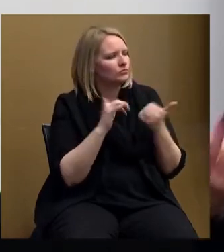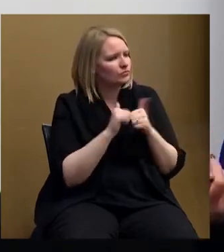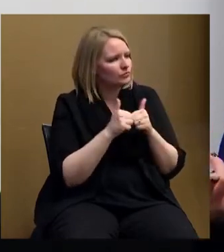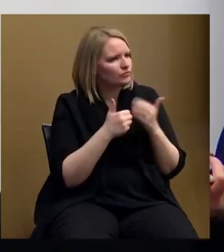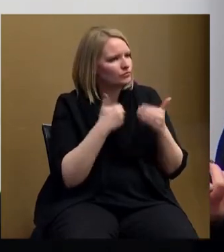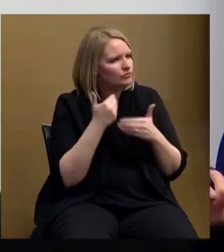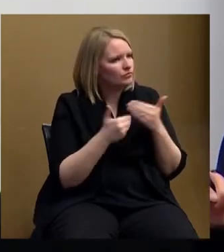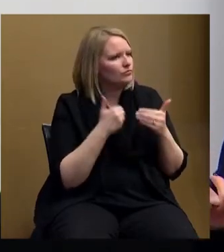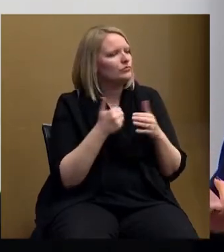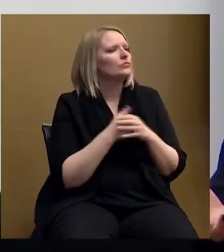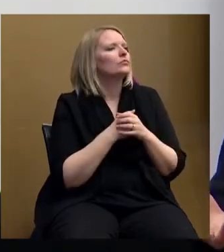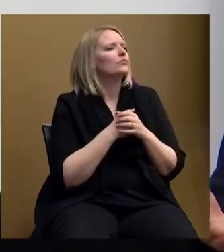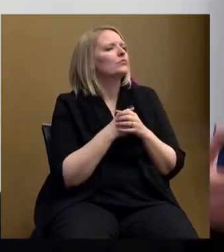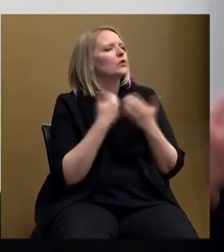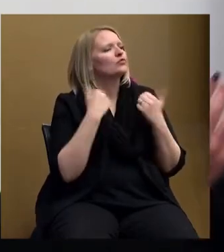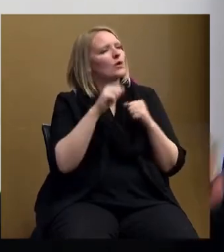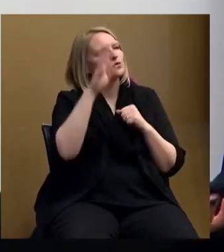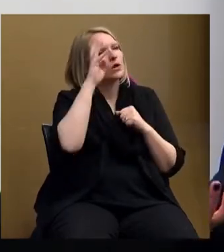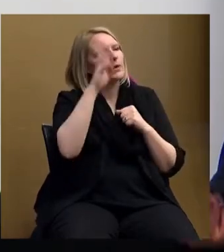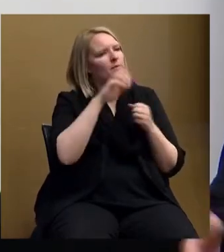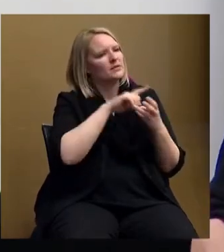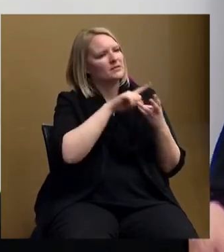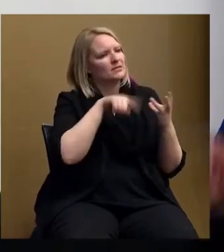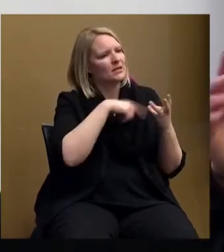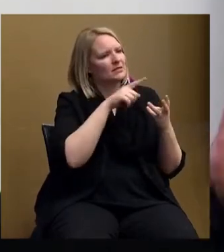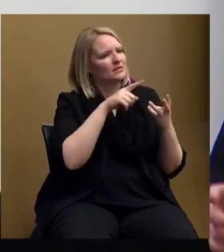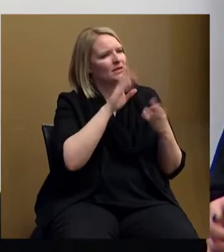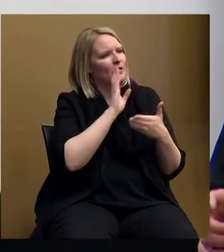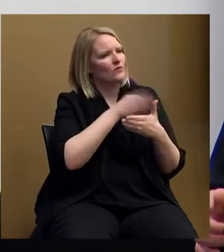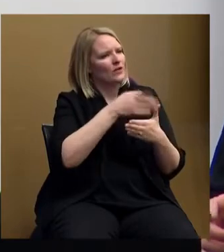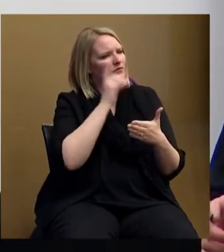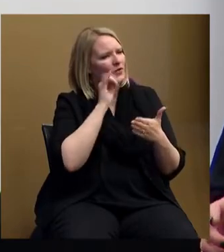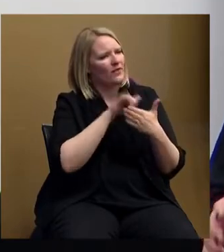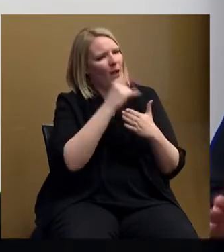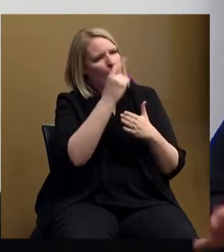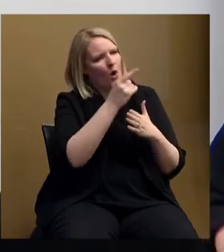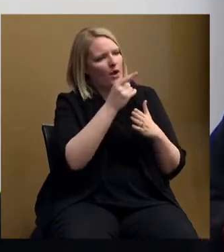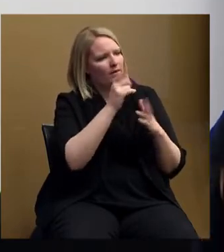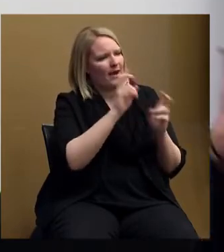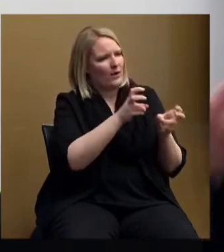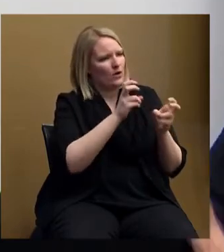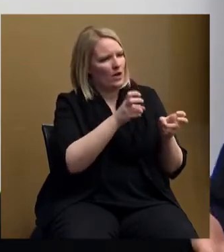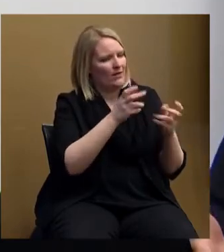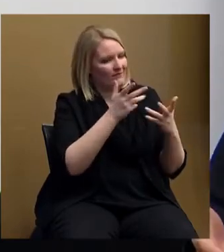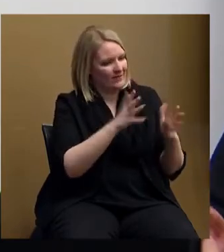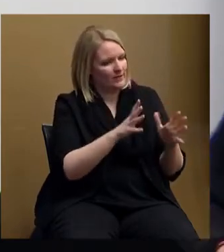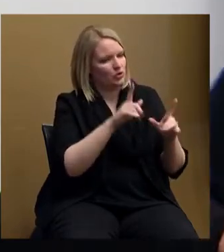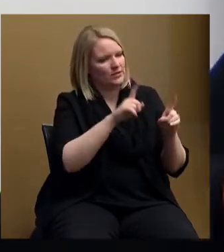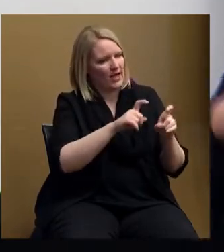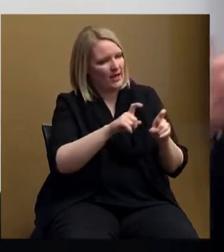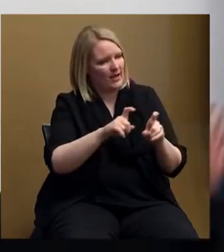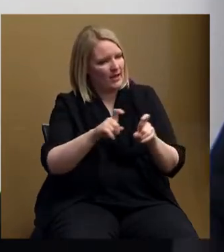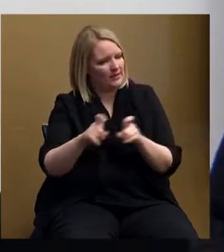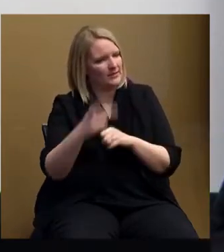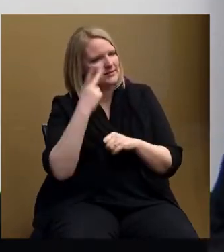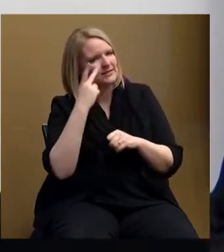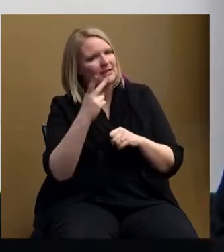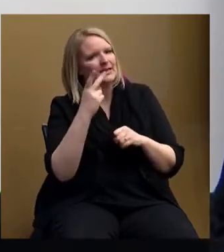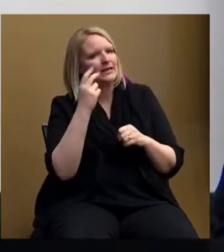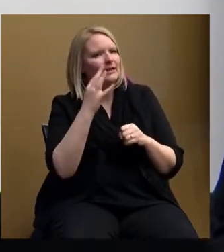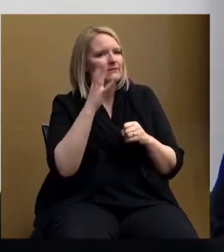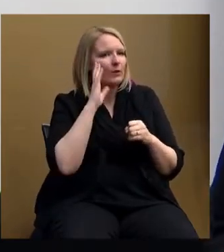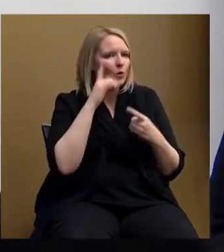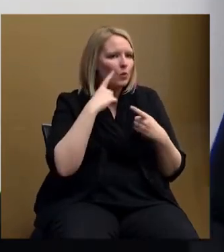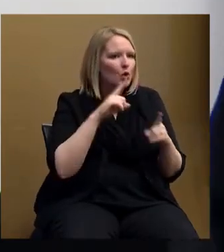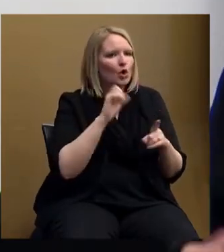And then come up with 6 interventions for that one area. And then just test them out and see how they're going